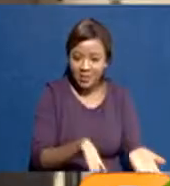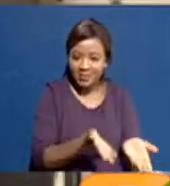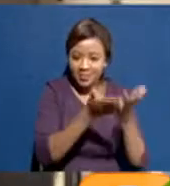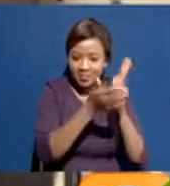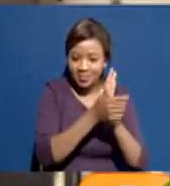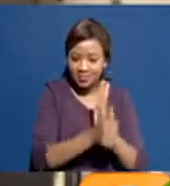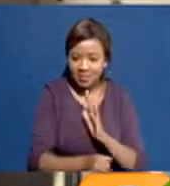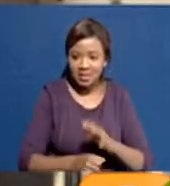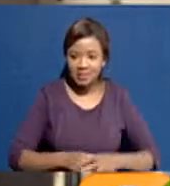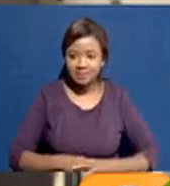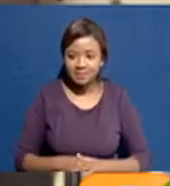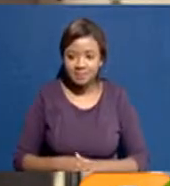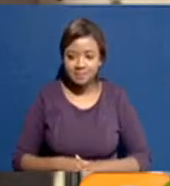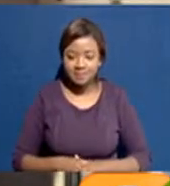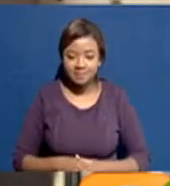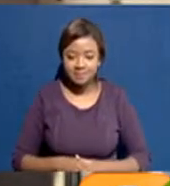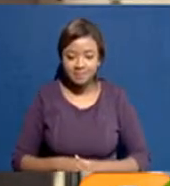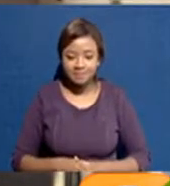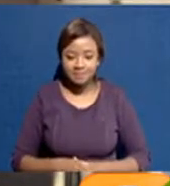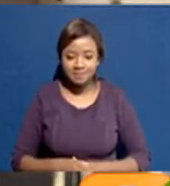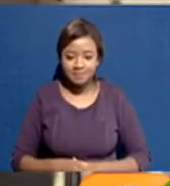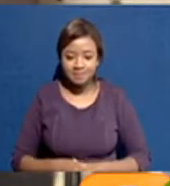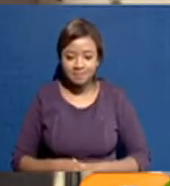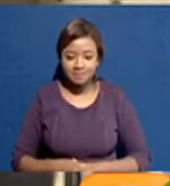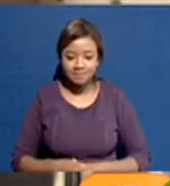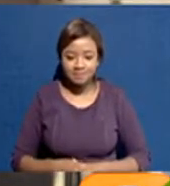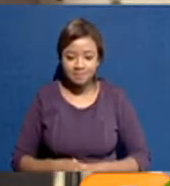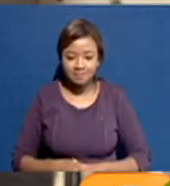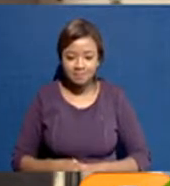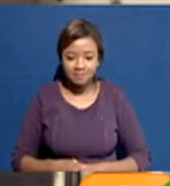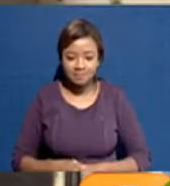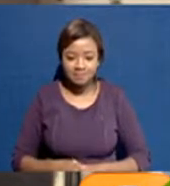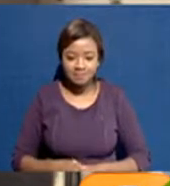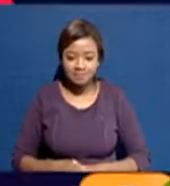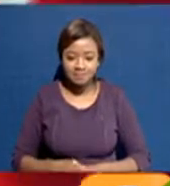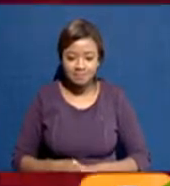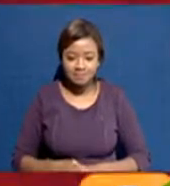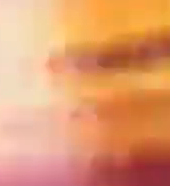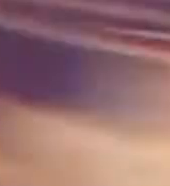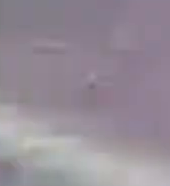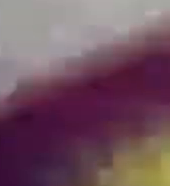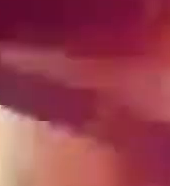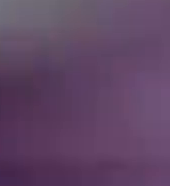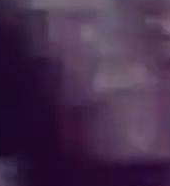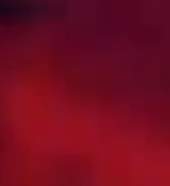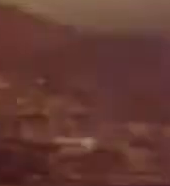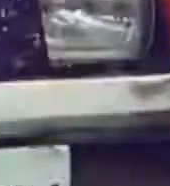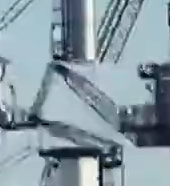change. Edward Chwea, Made in Kenya, Citizen TV.